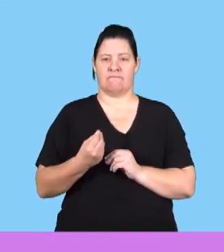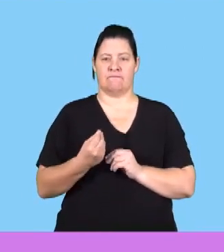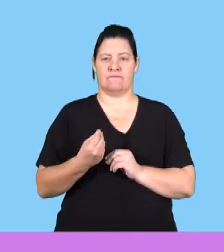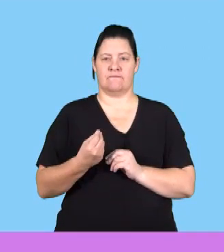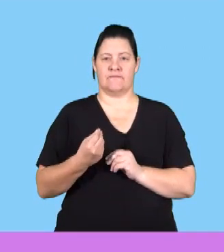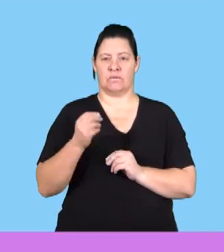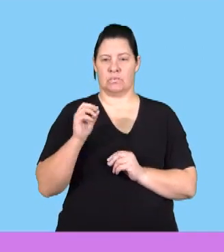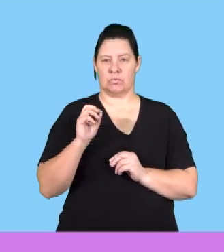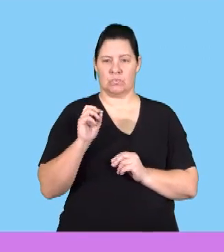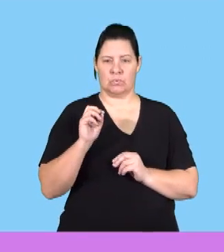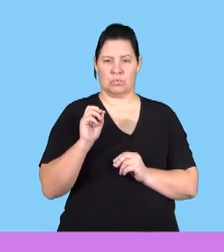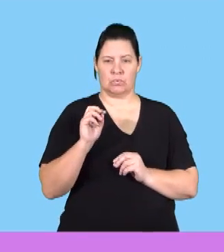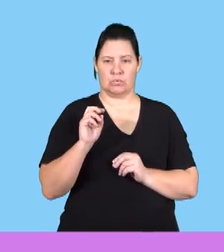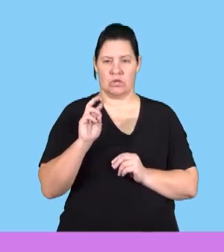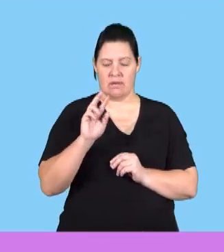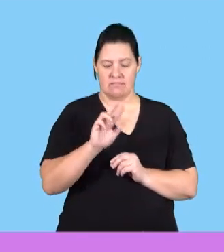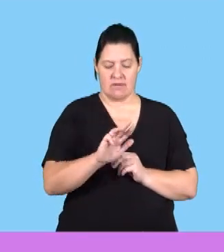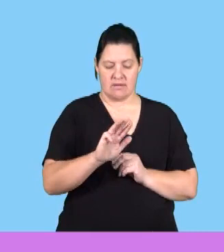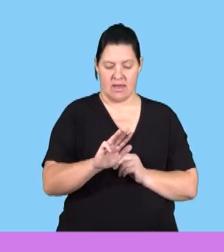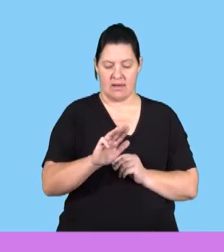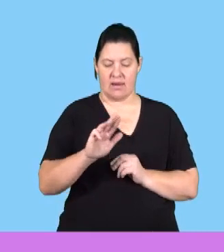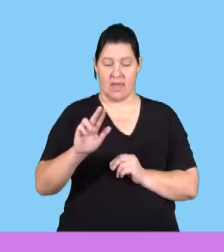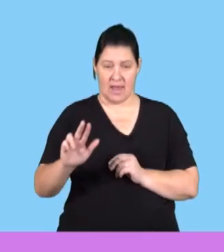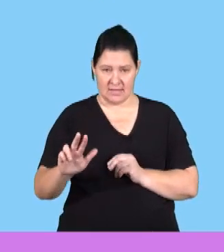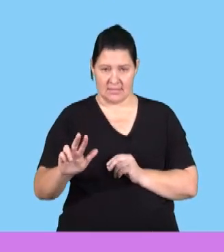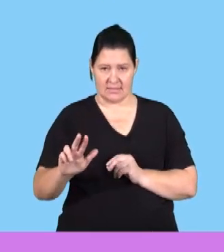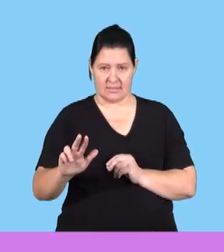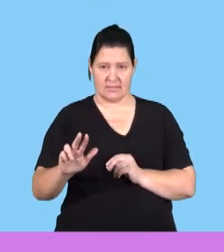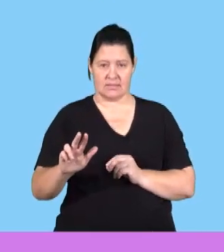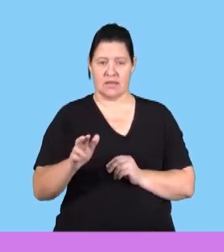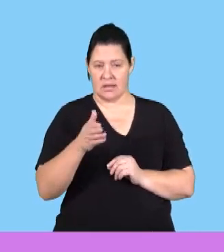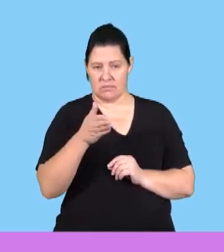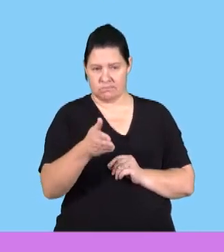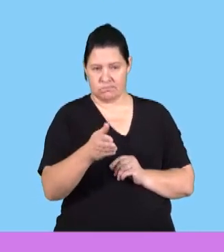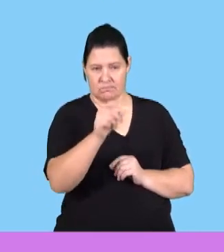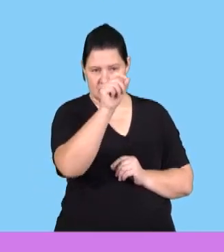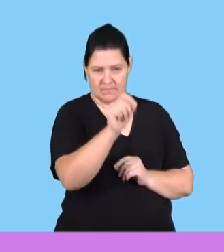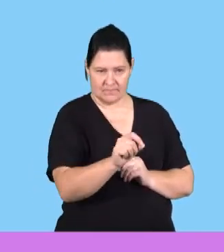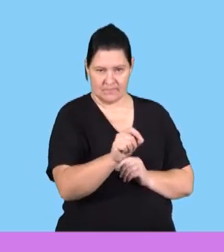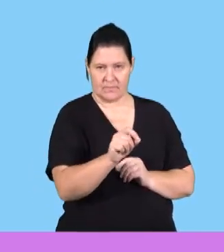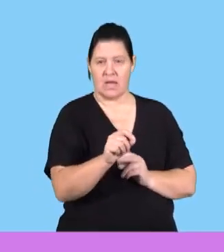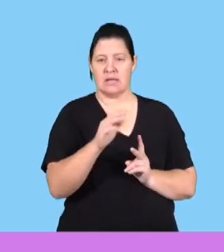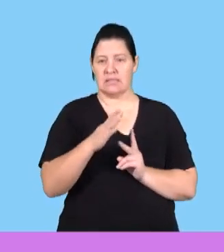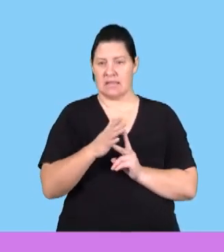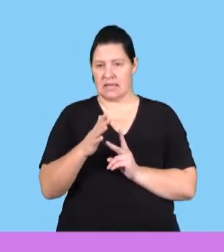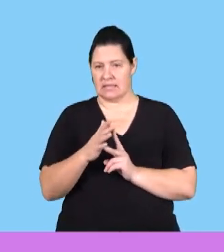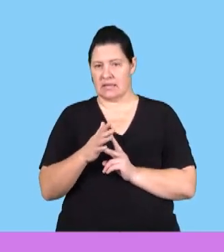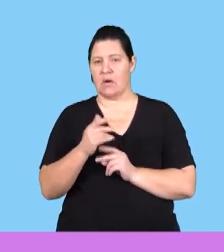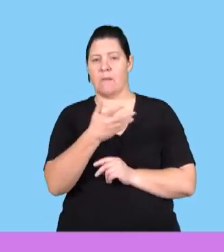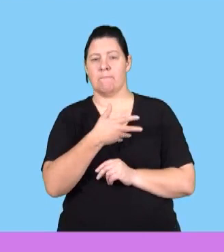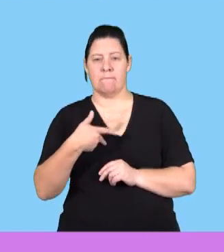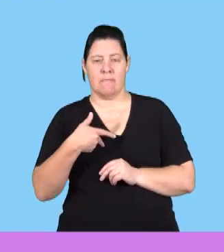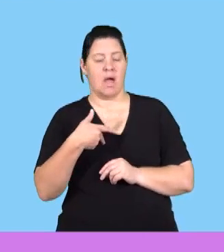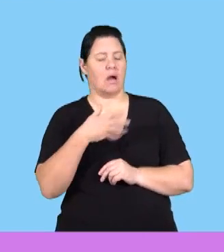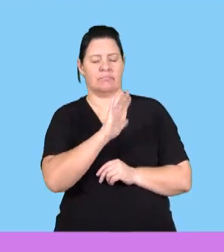kilograms. So we'll see here, the first one is 98, definitely within this category here. And if you look at it, it's